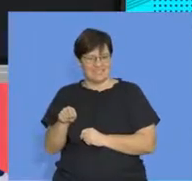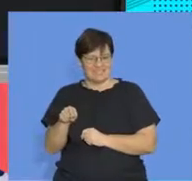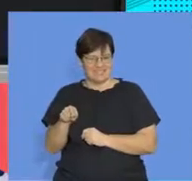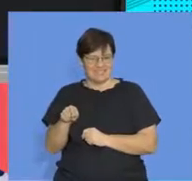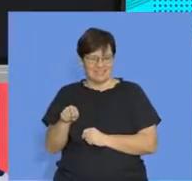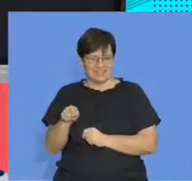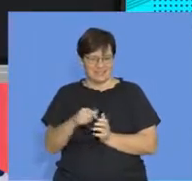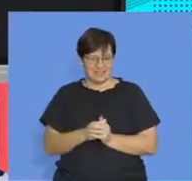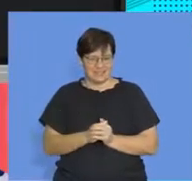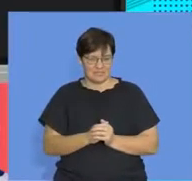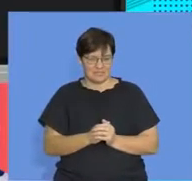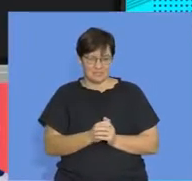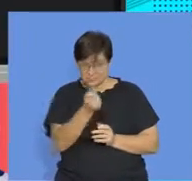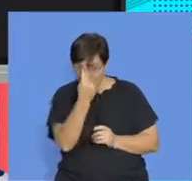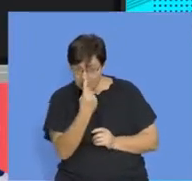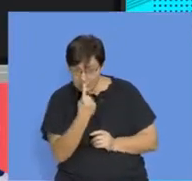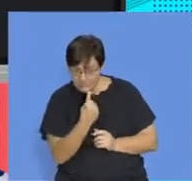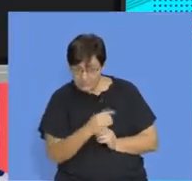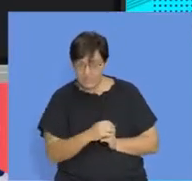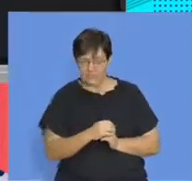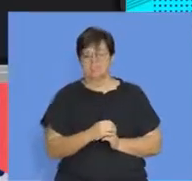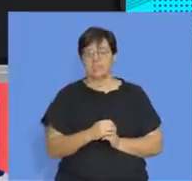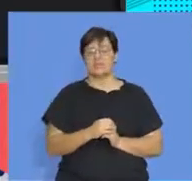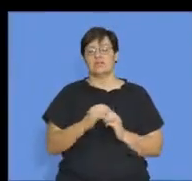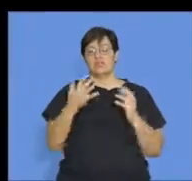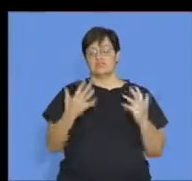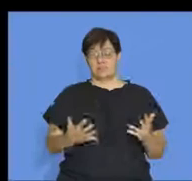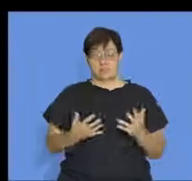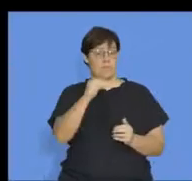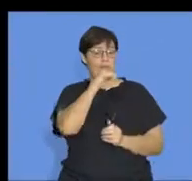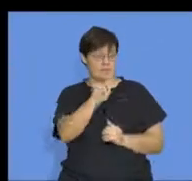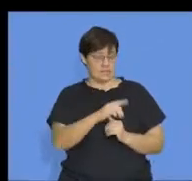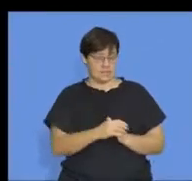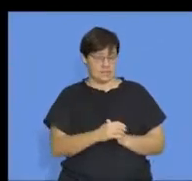additional 200,000. You guys with me? Right, which